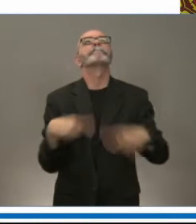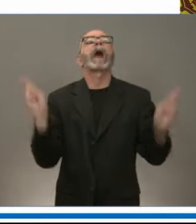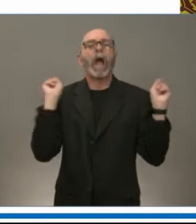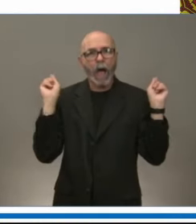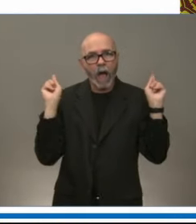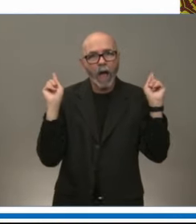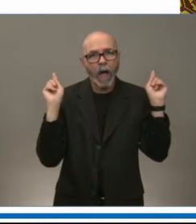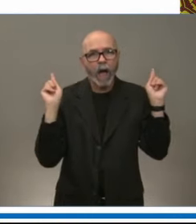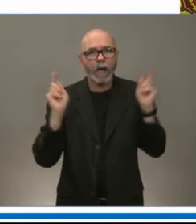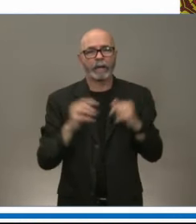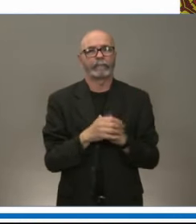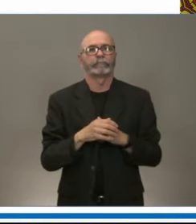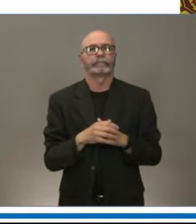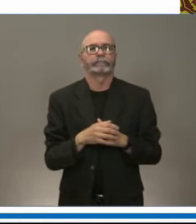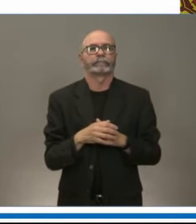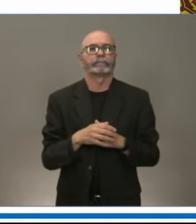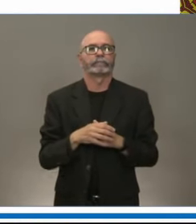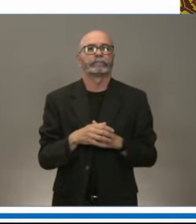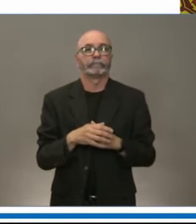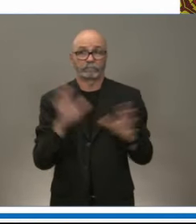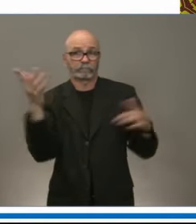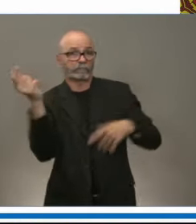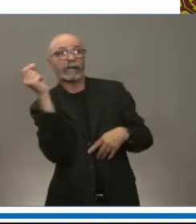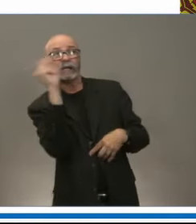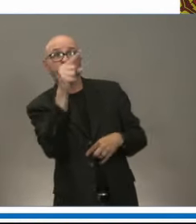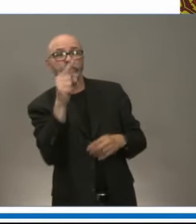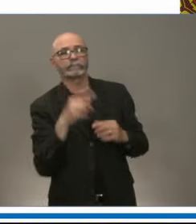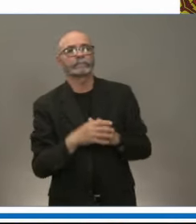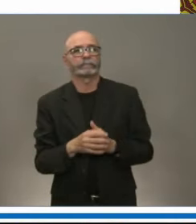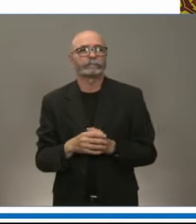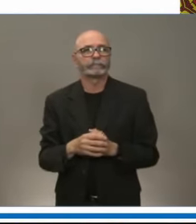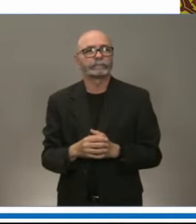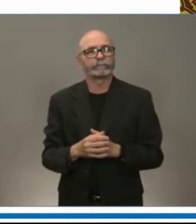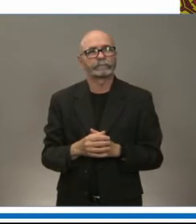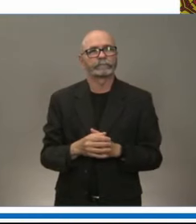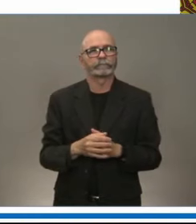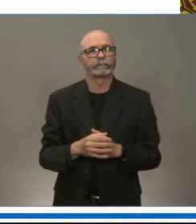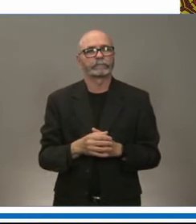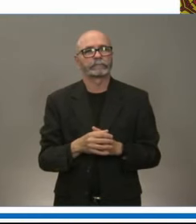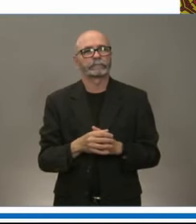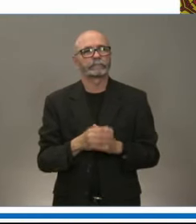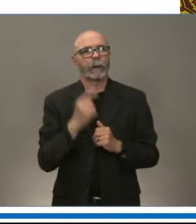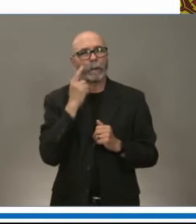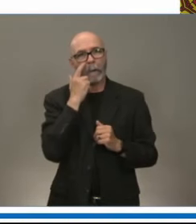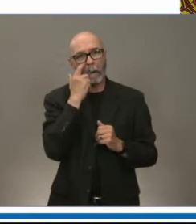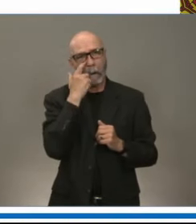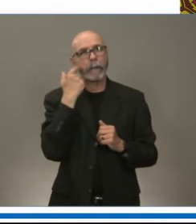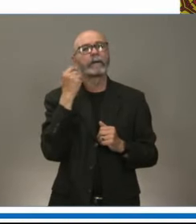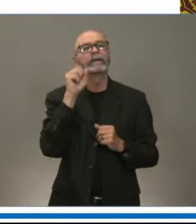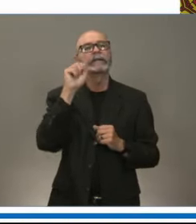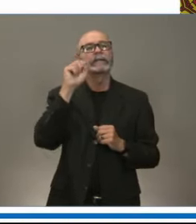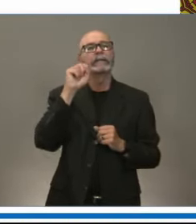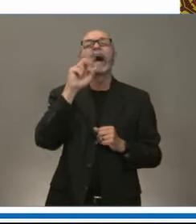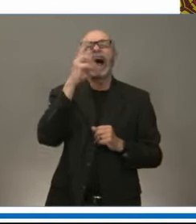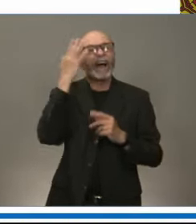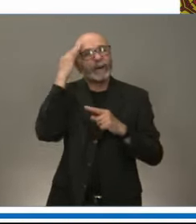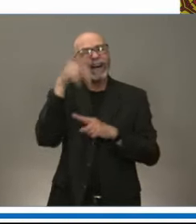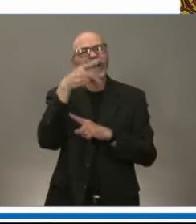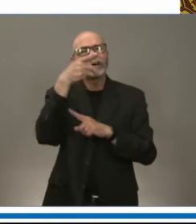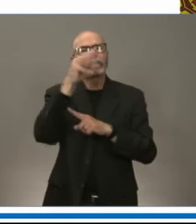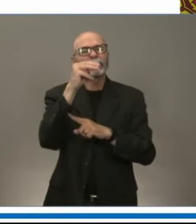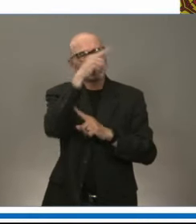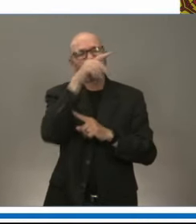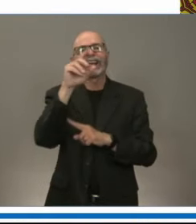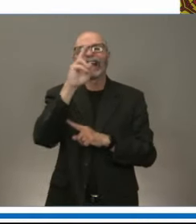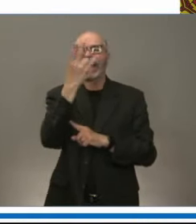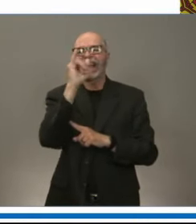follow-up? Yeah, so yesterday, NB Premier Blaine Higgs said that if they increased the testing capacity, they could run